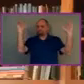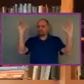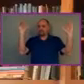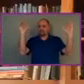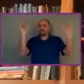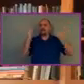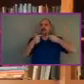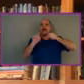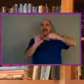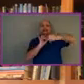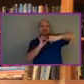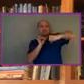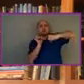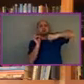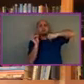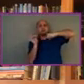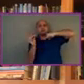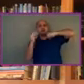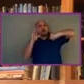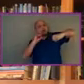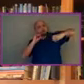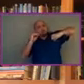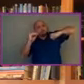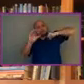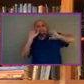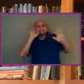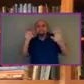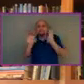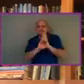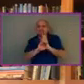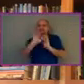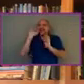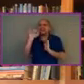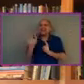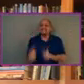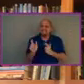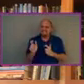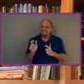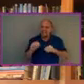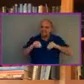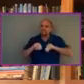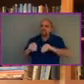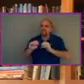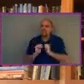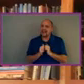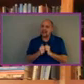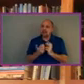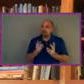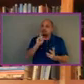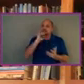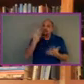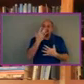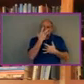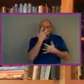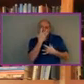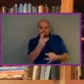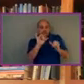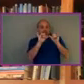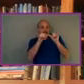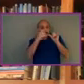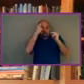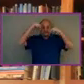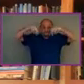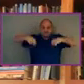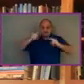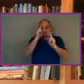trying to take images at those great speeds. And part of the really interesting engineering on this